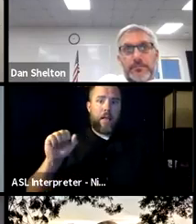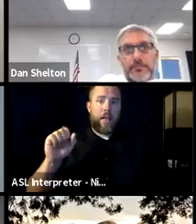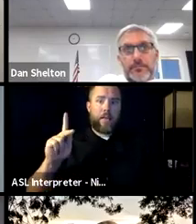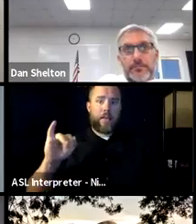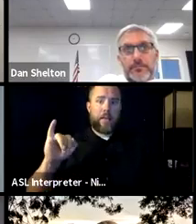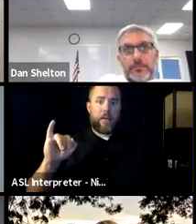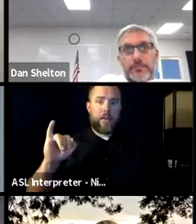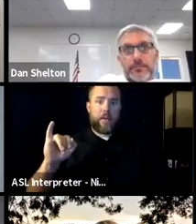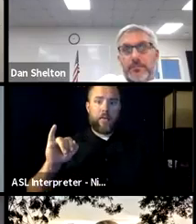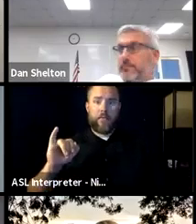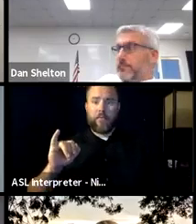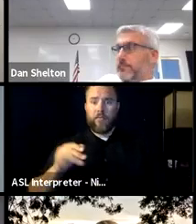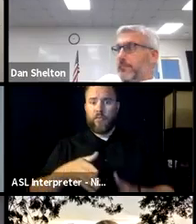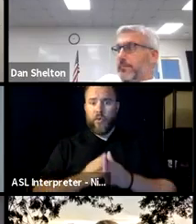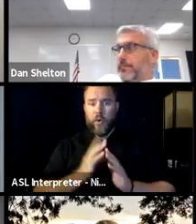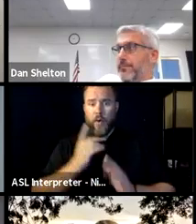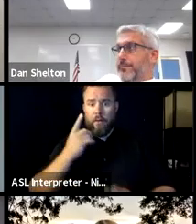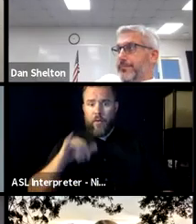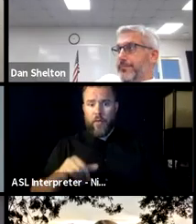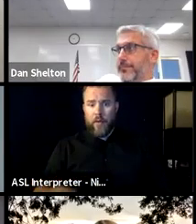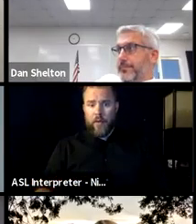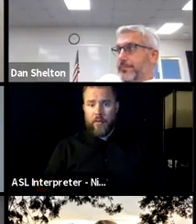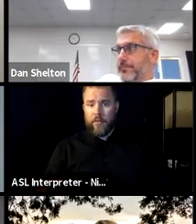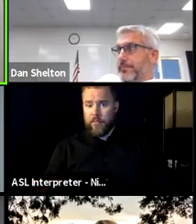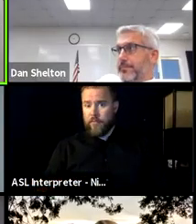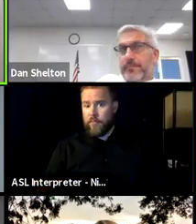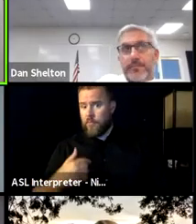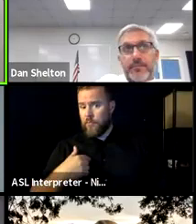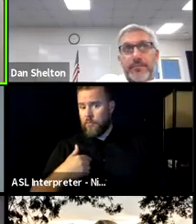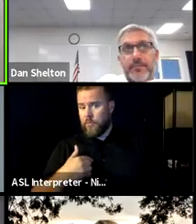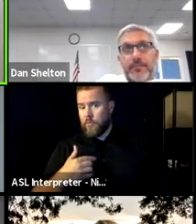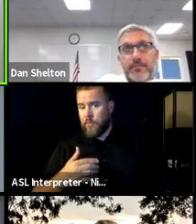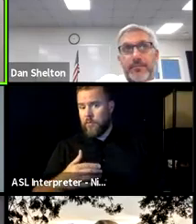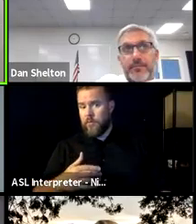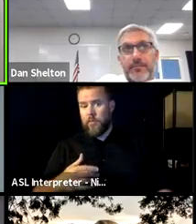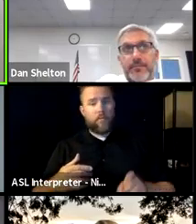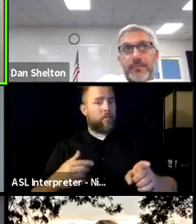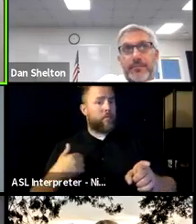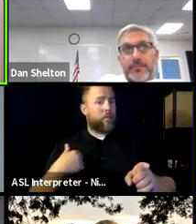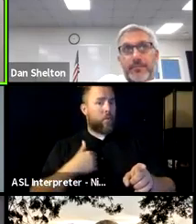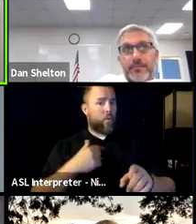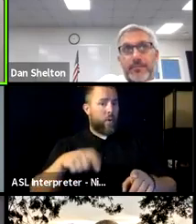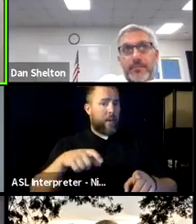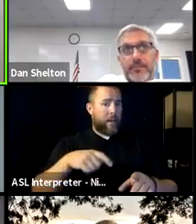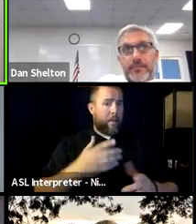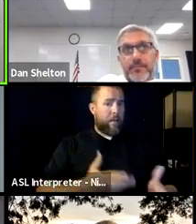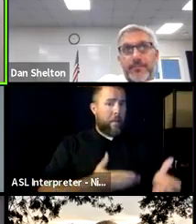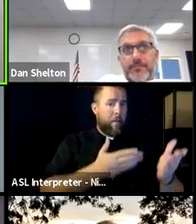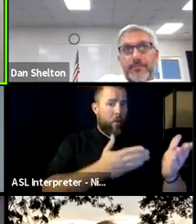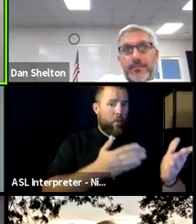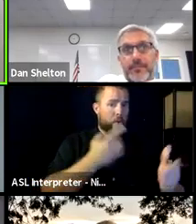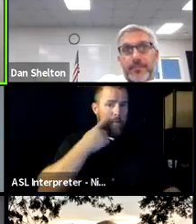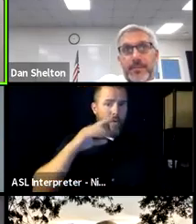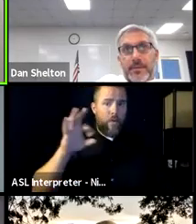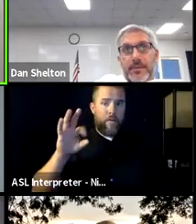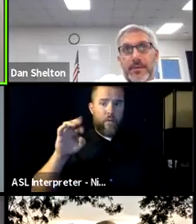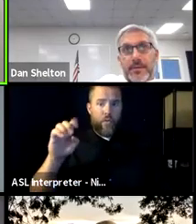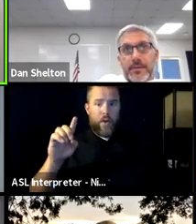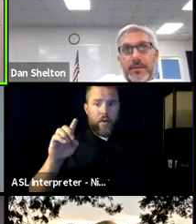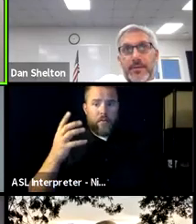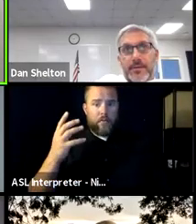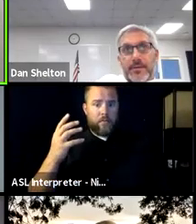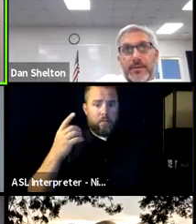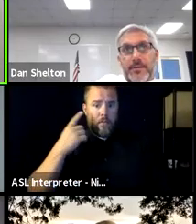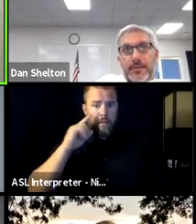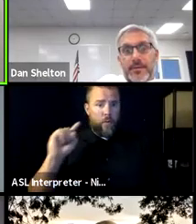So I'm going to call for names, I guess. We need to make a motion for Fred for the first